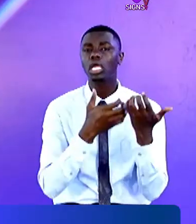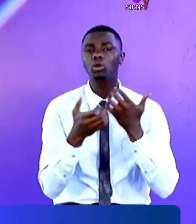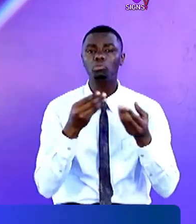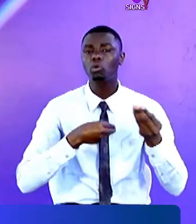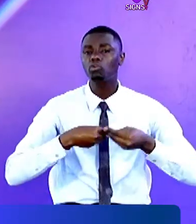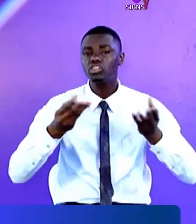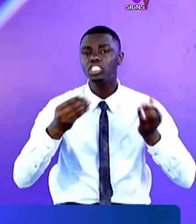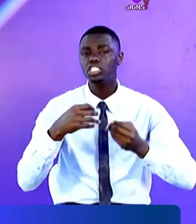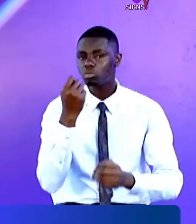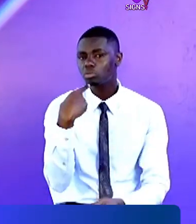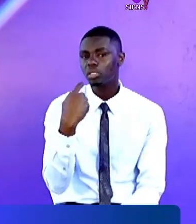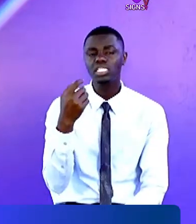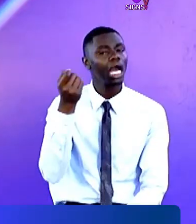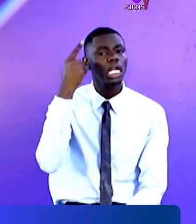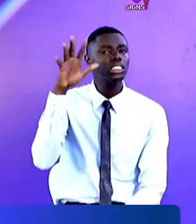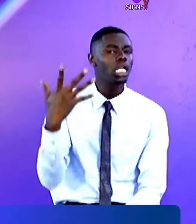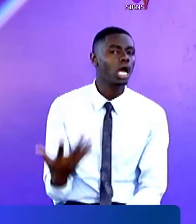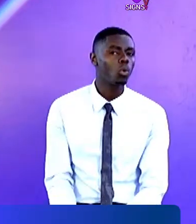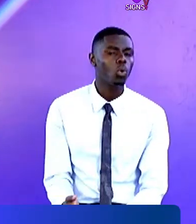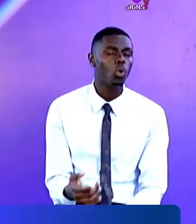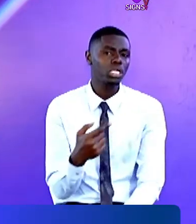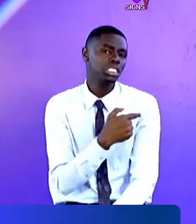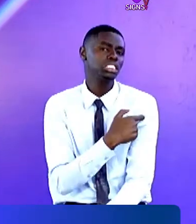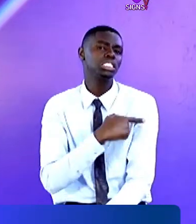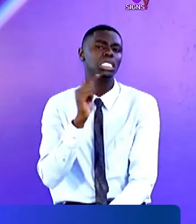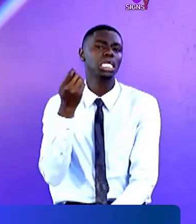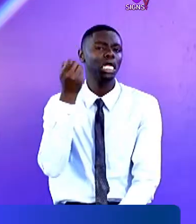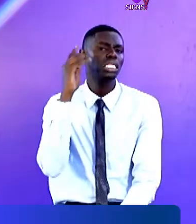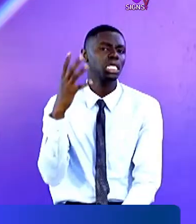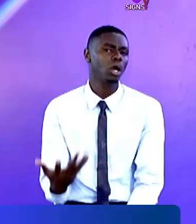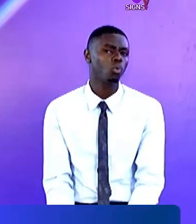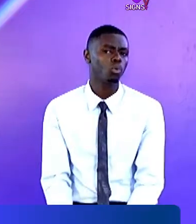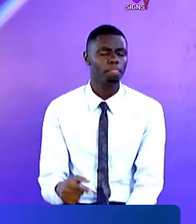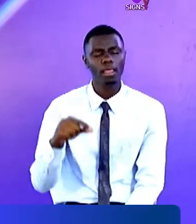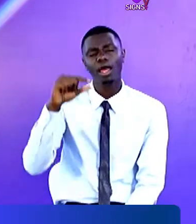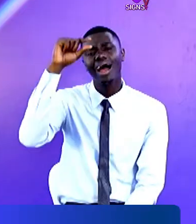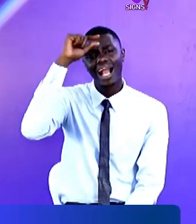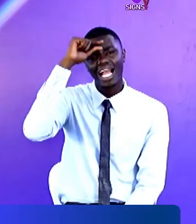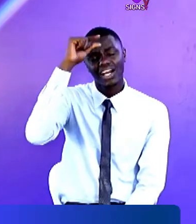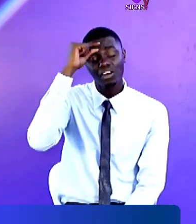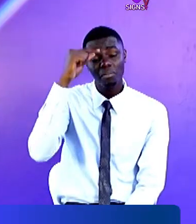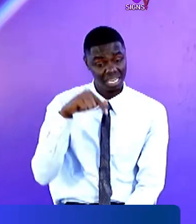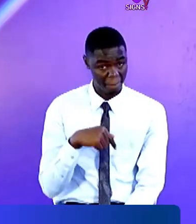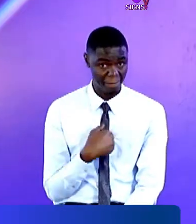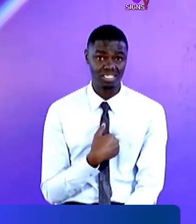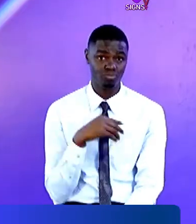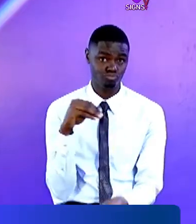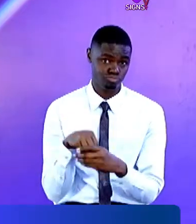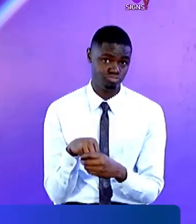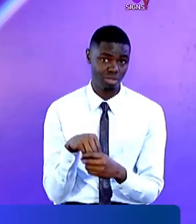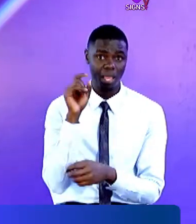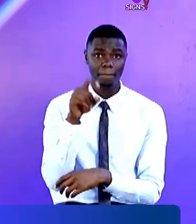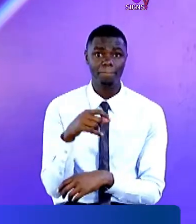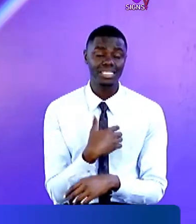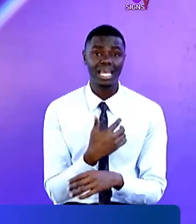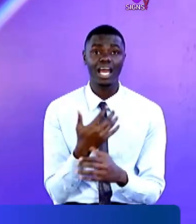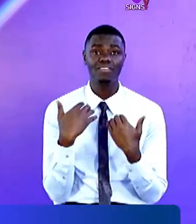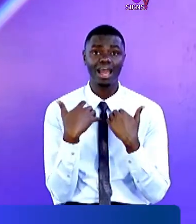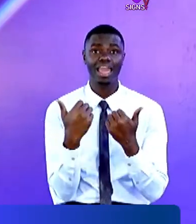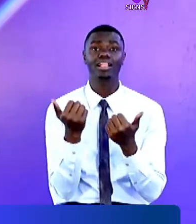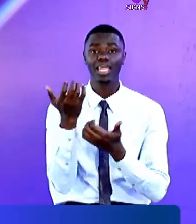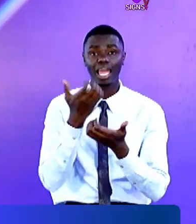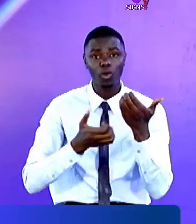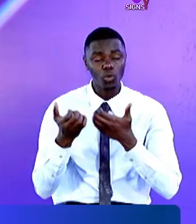How can they understand the economics of treating Kenyans? In a government that I belong to, there must be at least a health